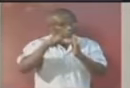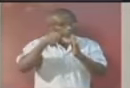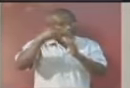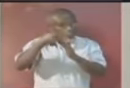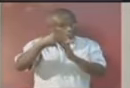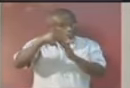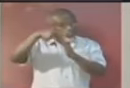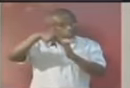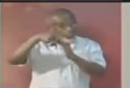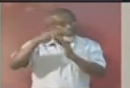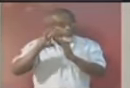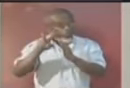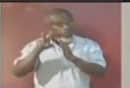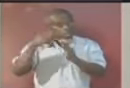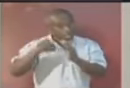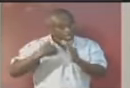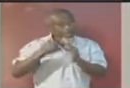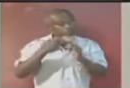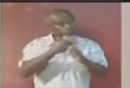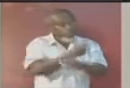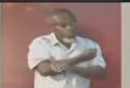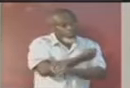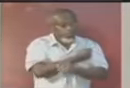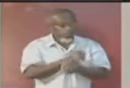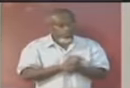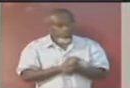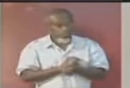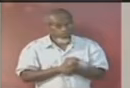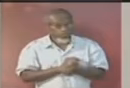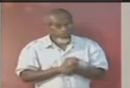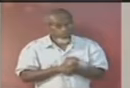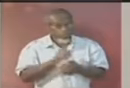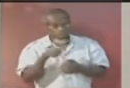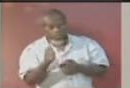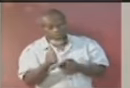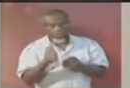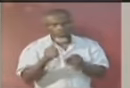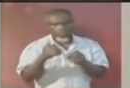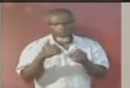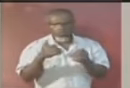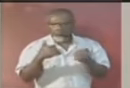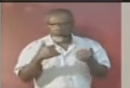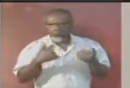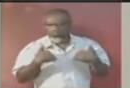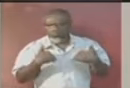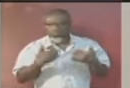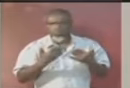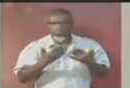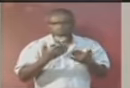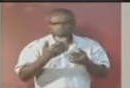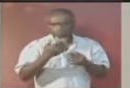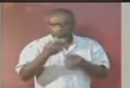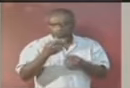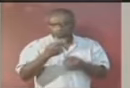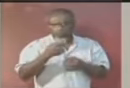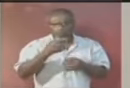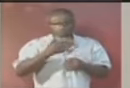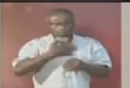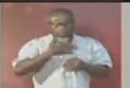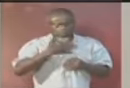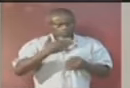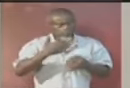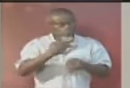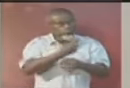cancer, prevents some kinds of oropharyngeal cancer. So, yes, so that's a vaccine that is preventative. And people